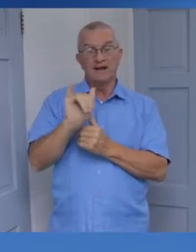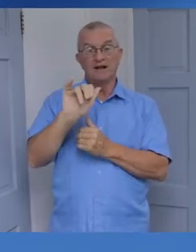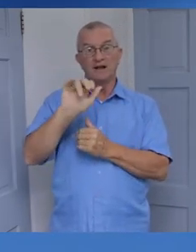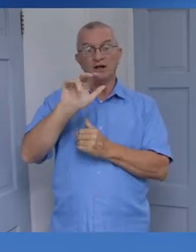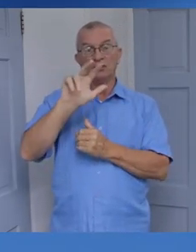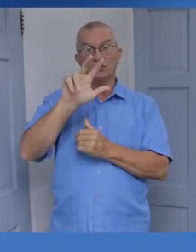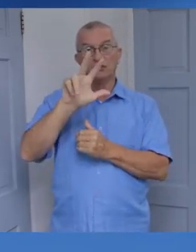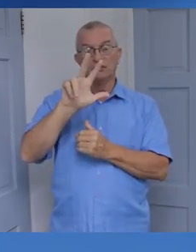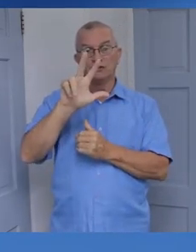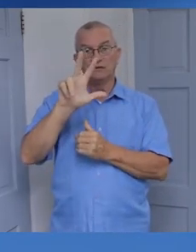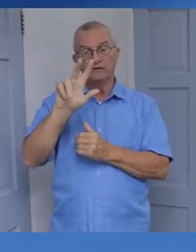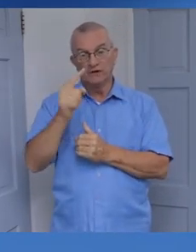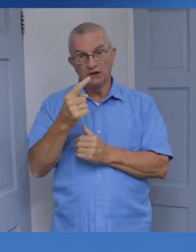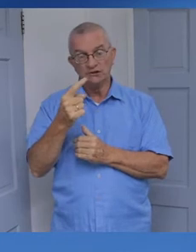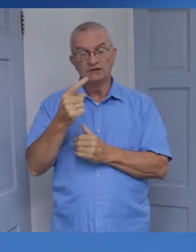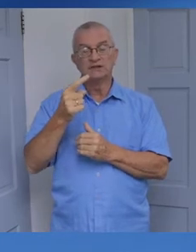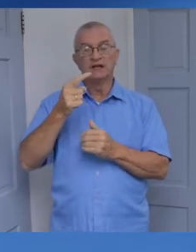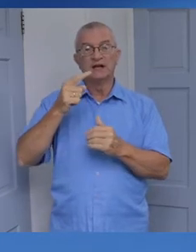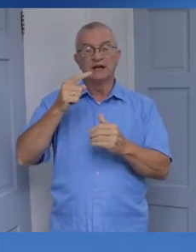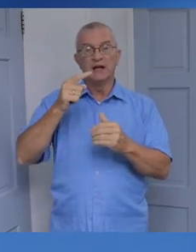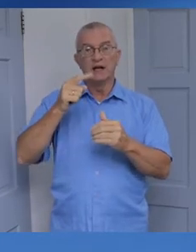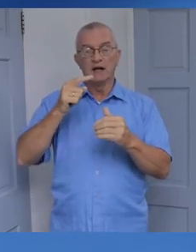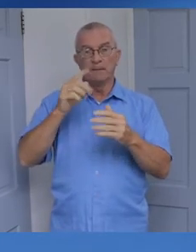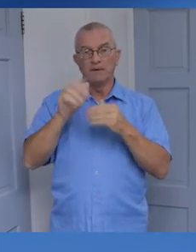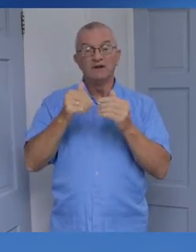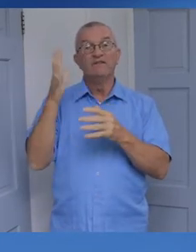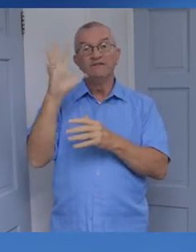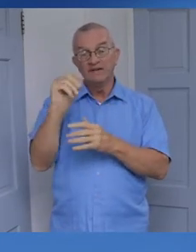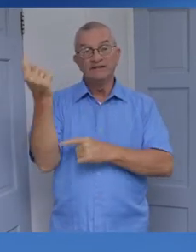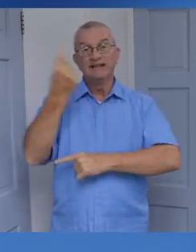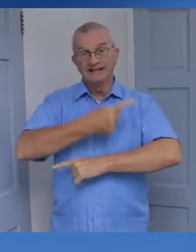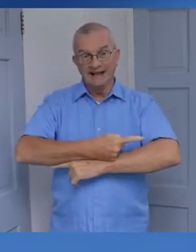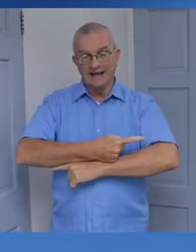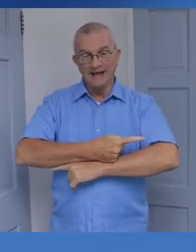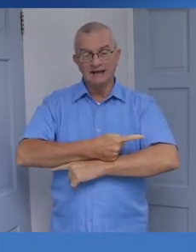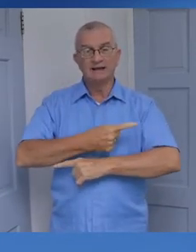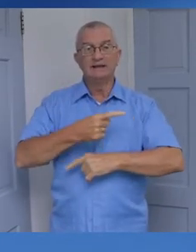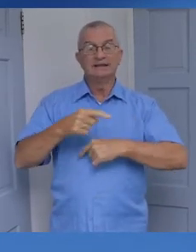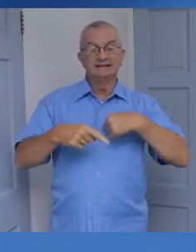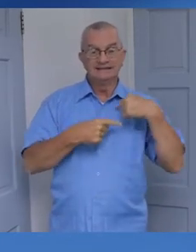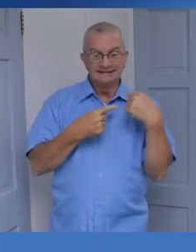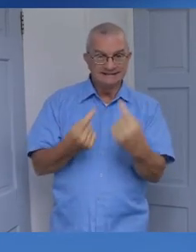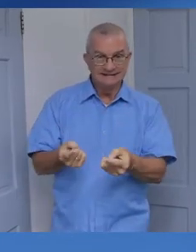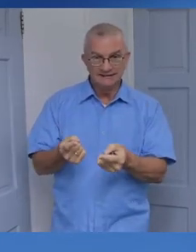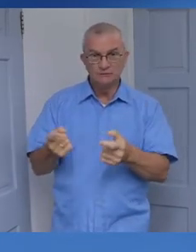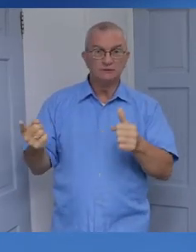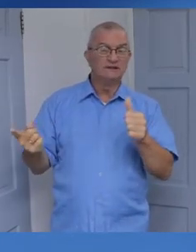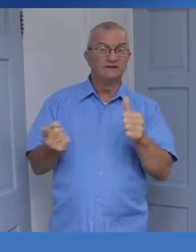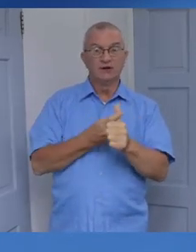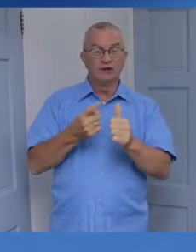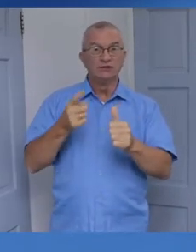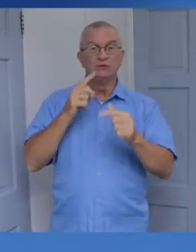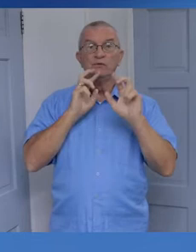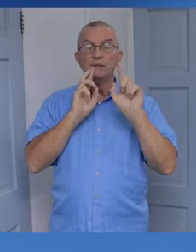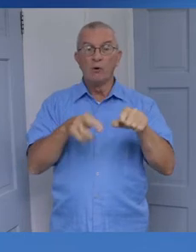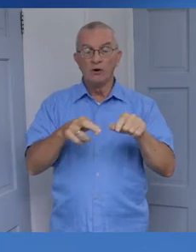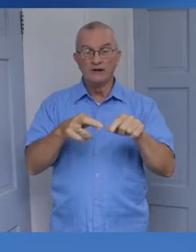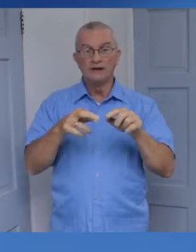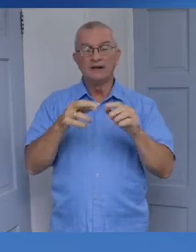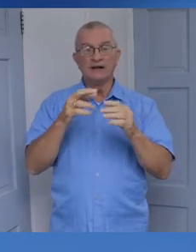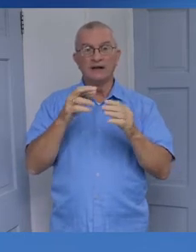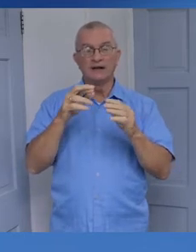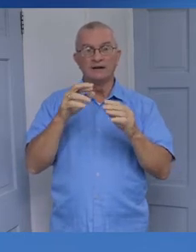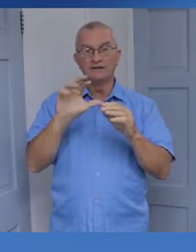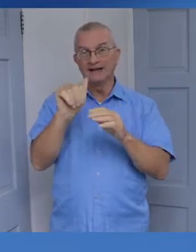50 since our first index case was reported, the number of confirmed cases continues